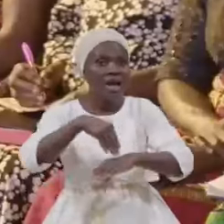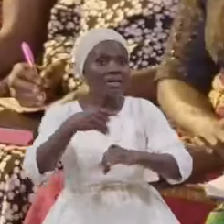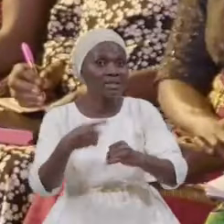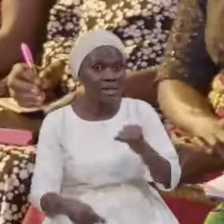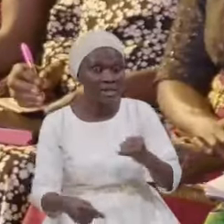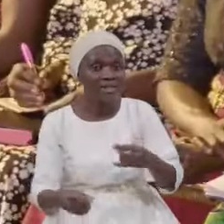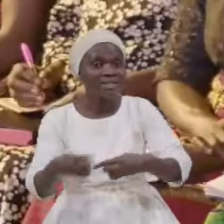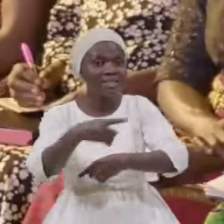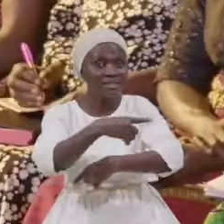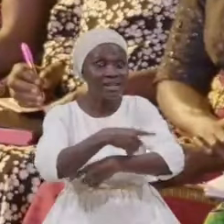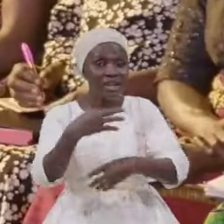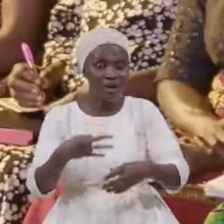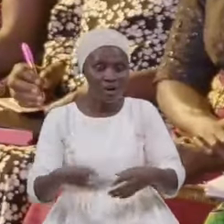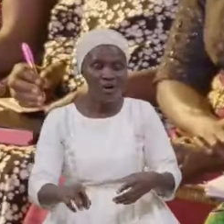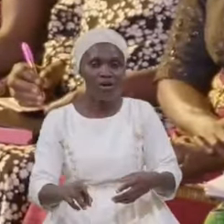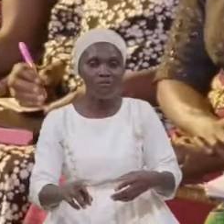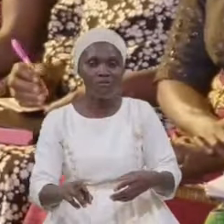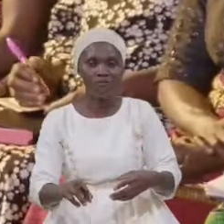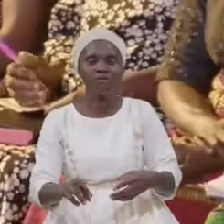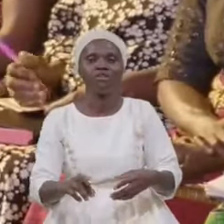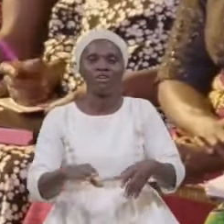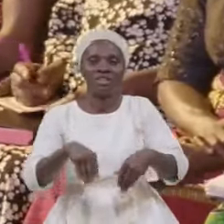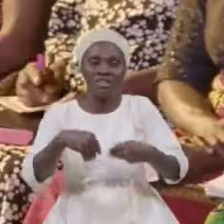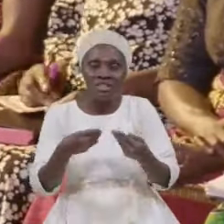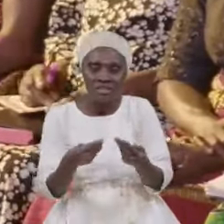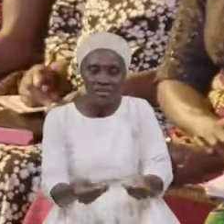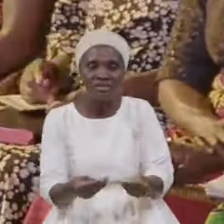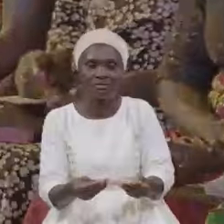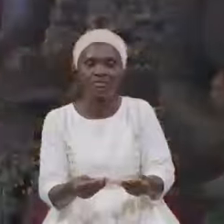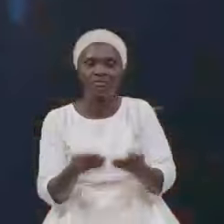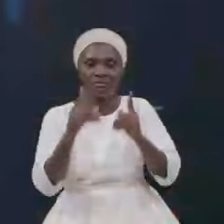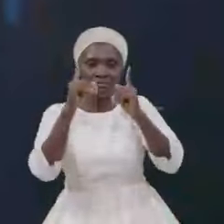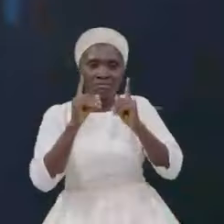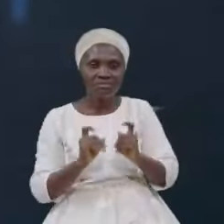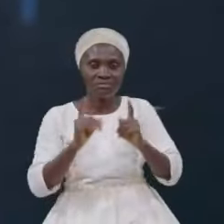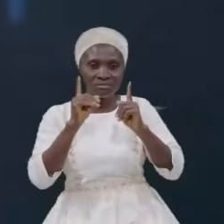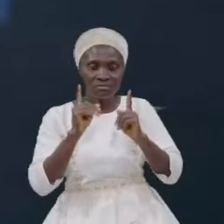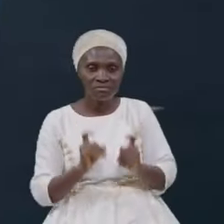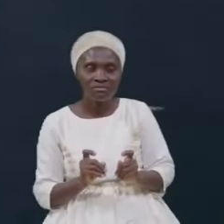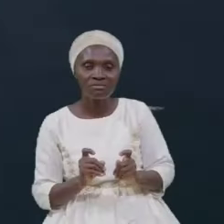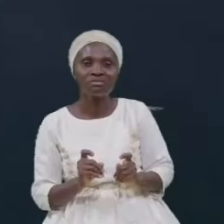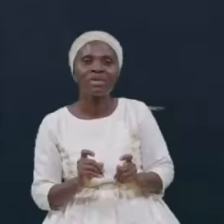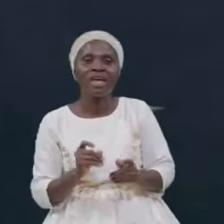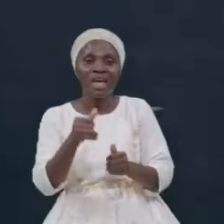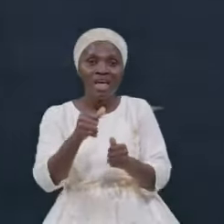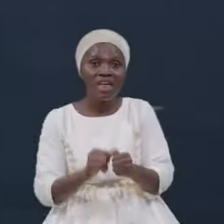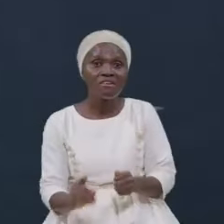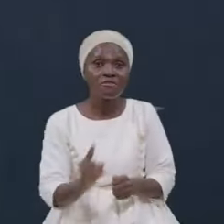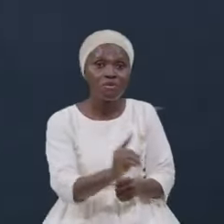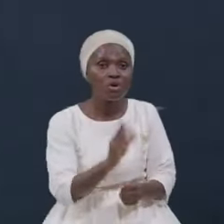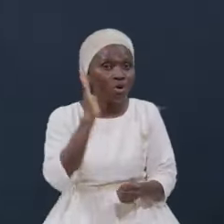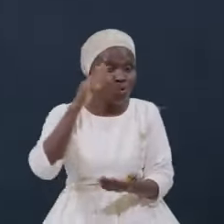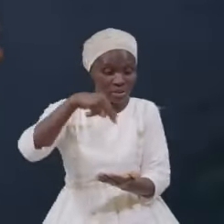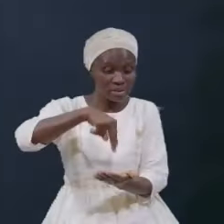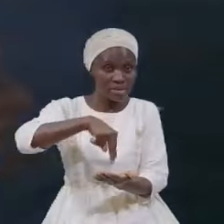when everybody will stand in the presence of God. And that